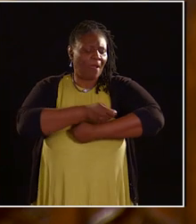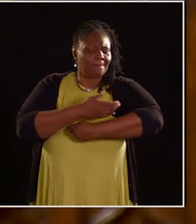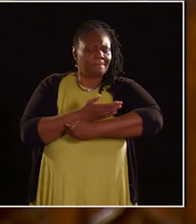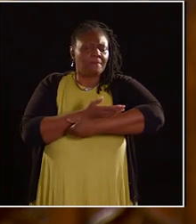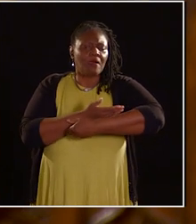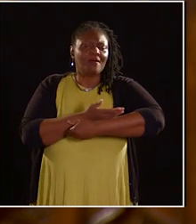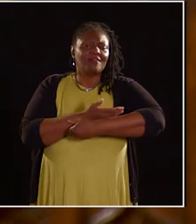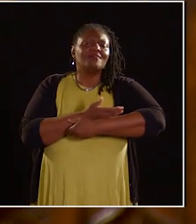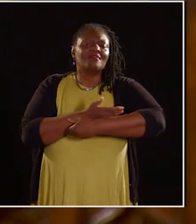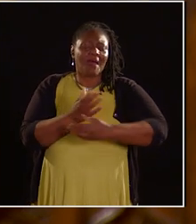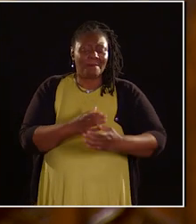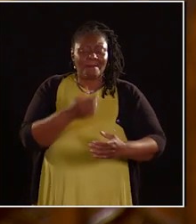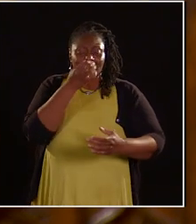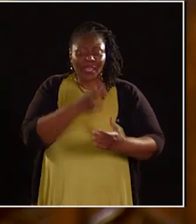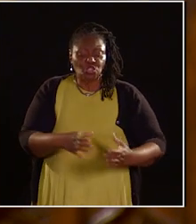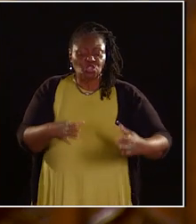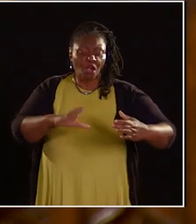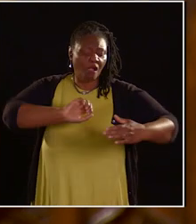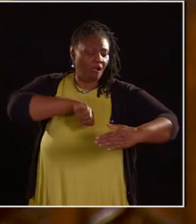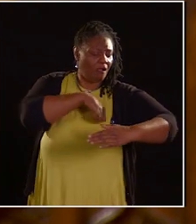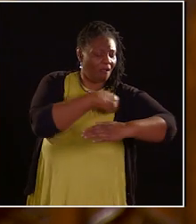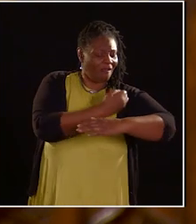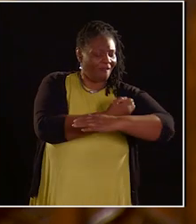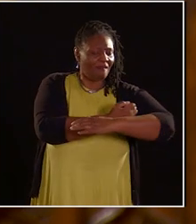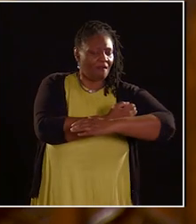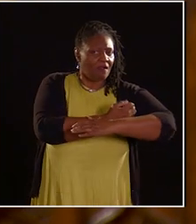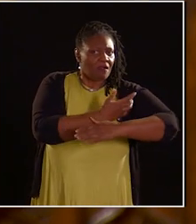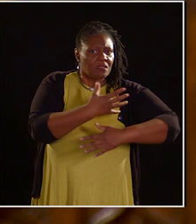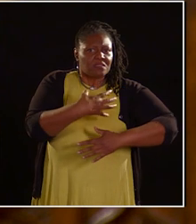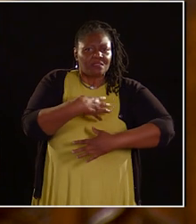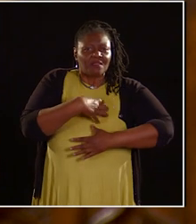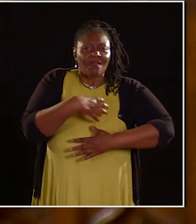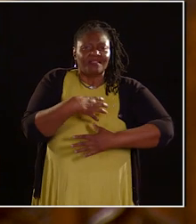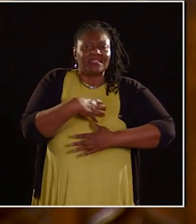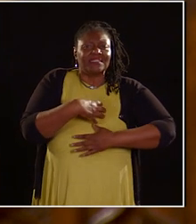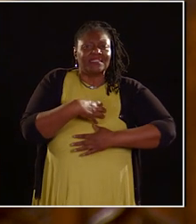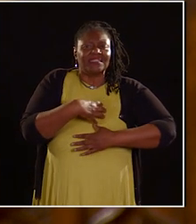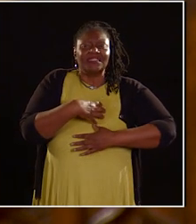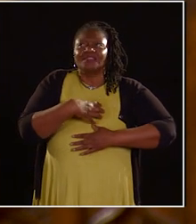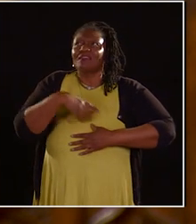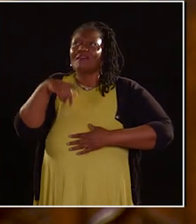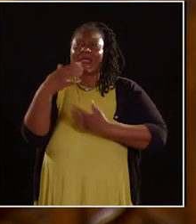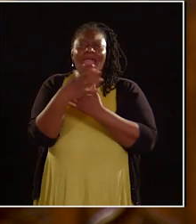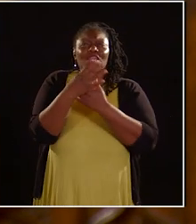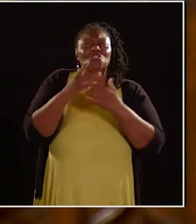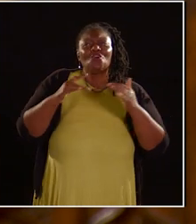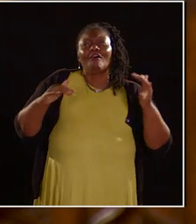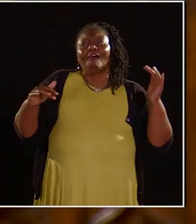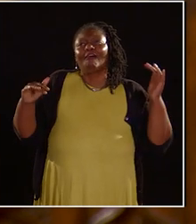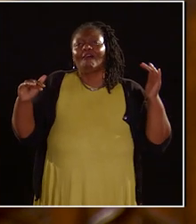swaddling clothes, lying in a manger." And suddenly there was with the angel